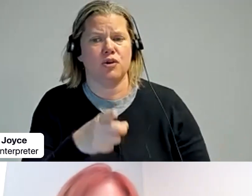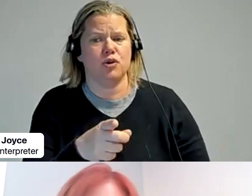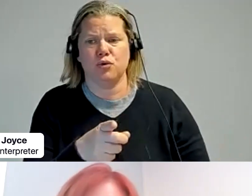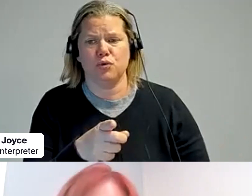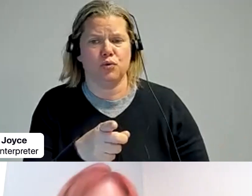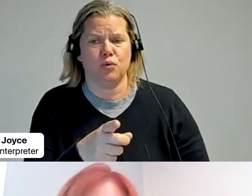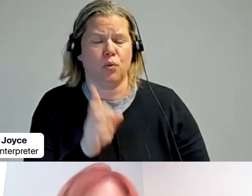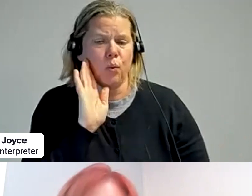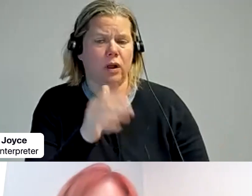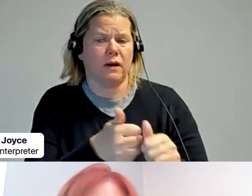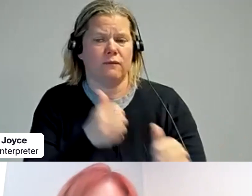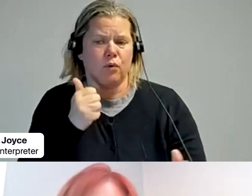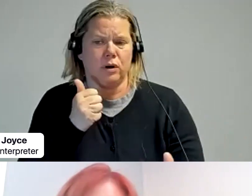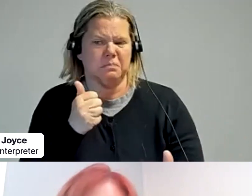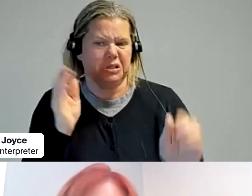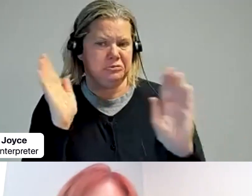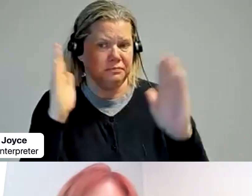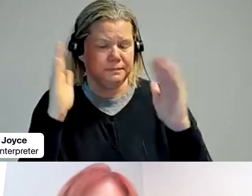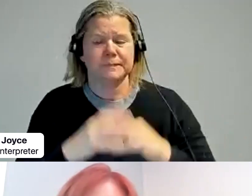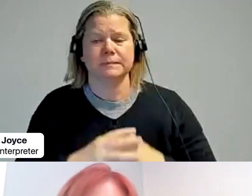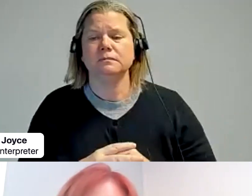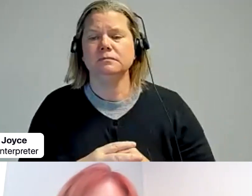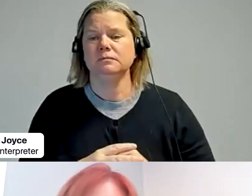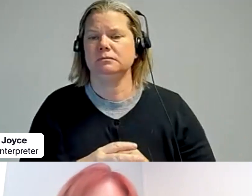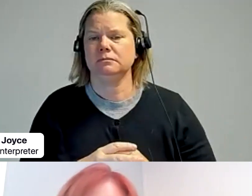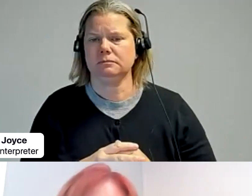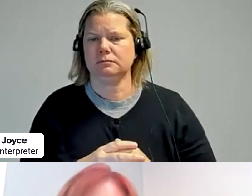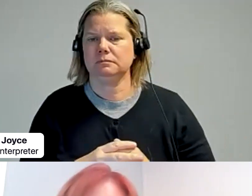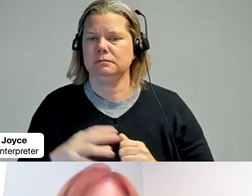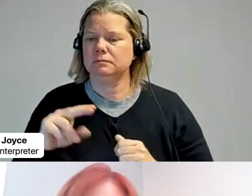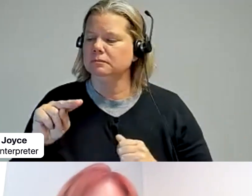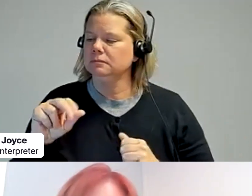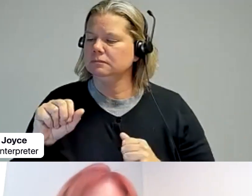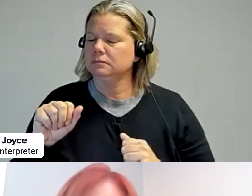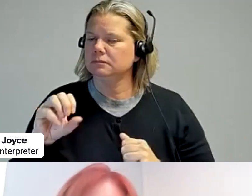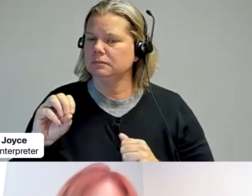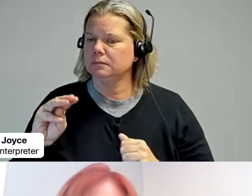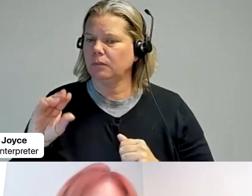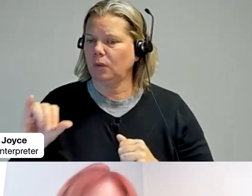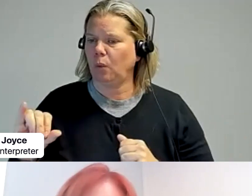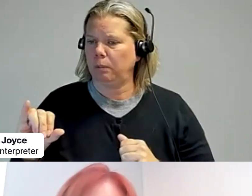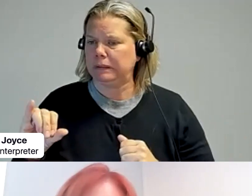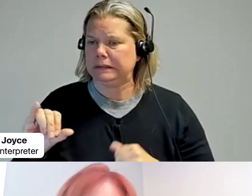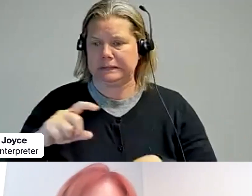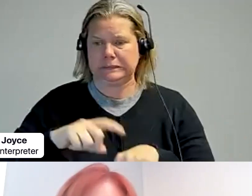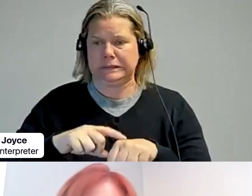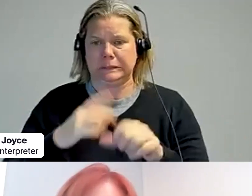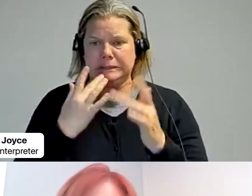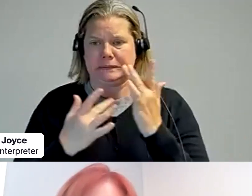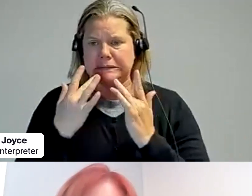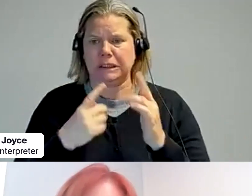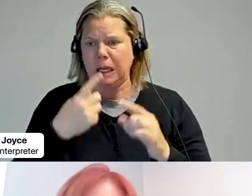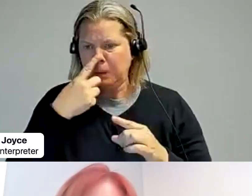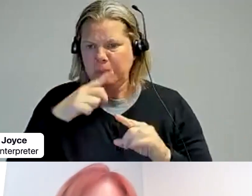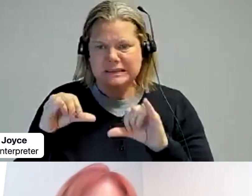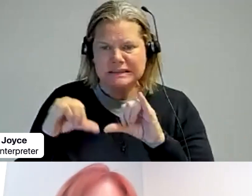water. Okay. Naomi, can I just because we're getting tight on time, we're happy to stay on,